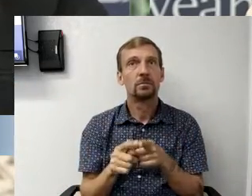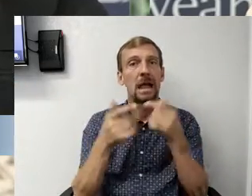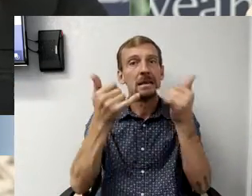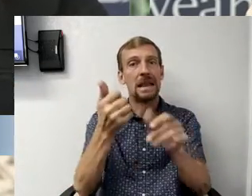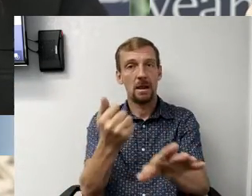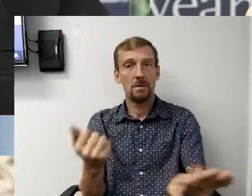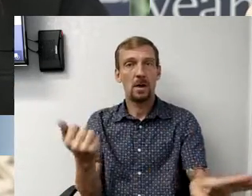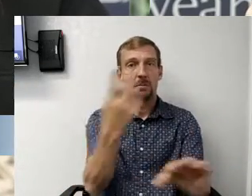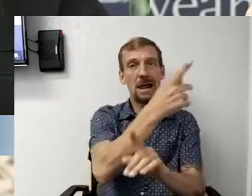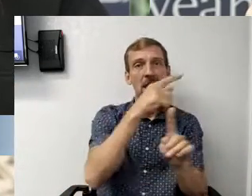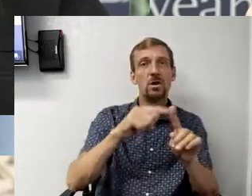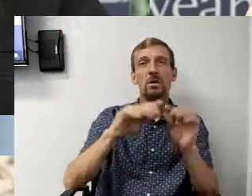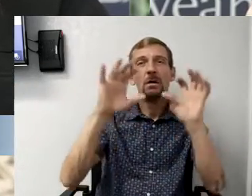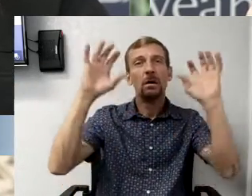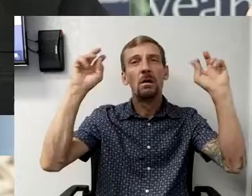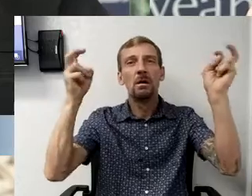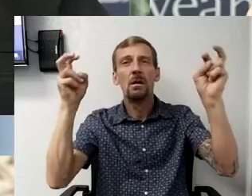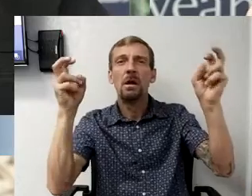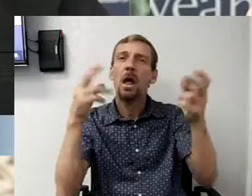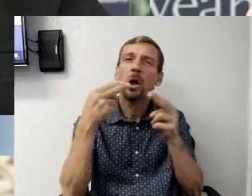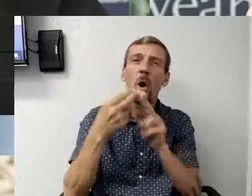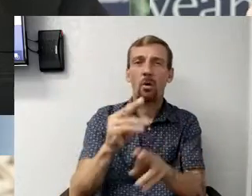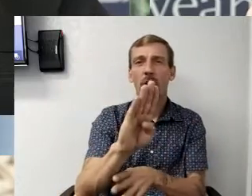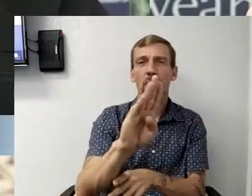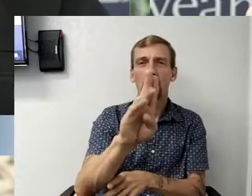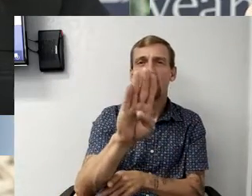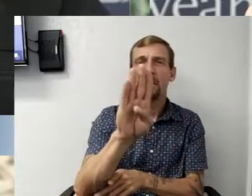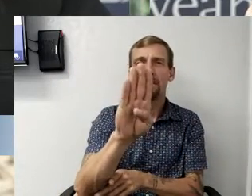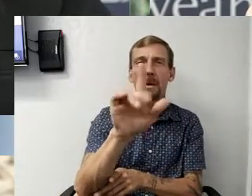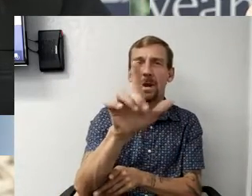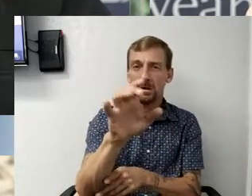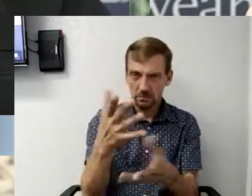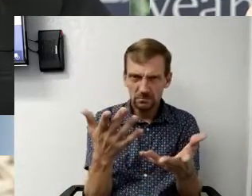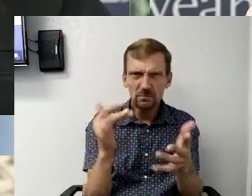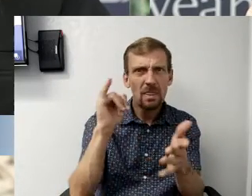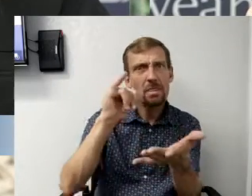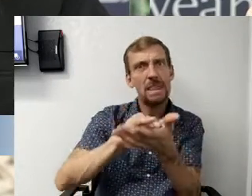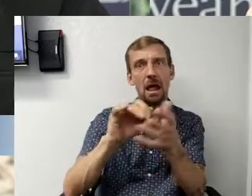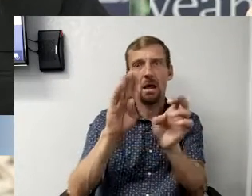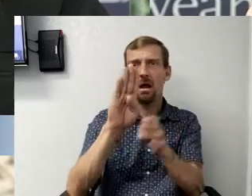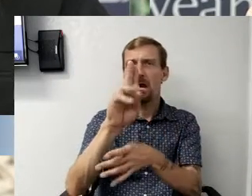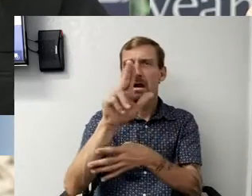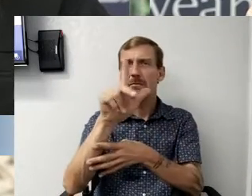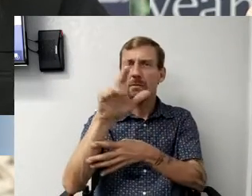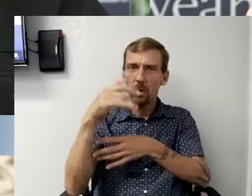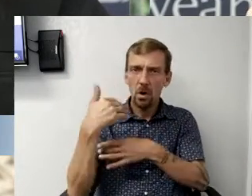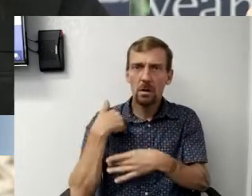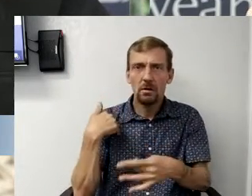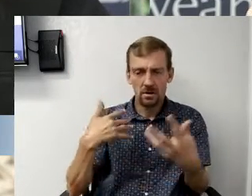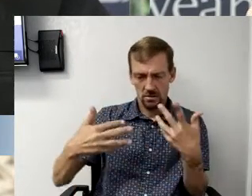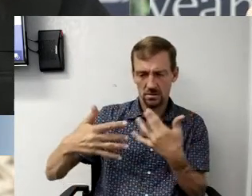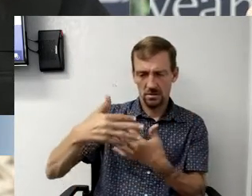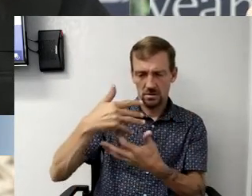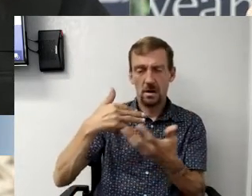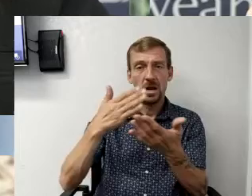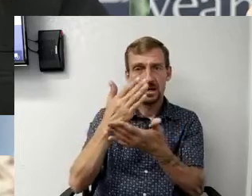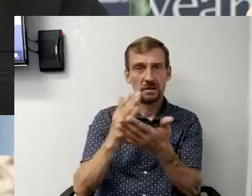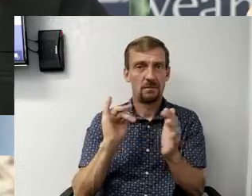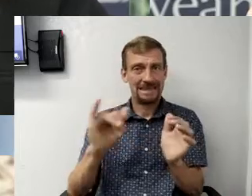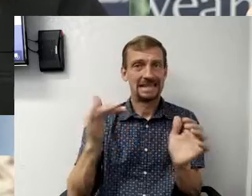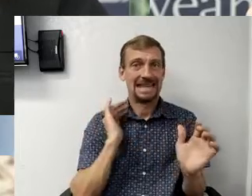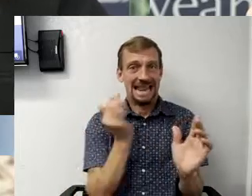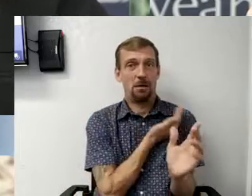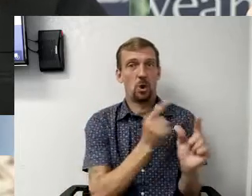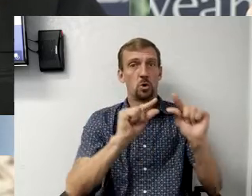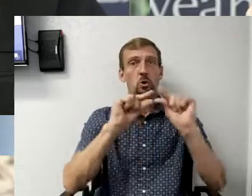bubble. There are people who we've all been around during this pandemic that are our bubbles, Yeah.